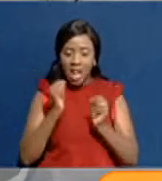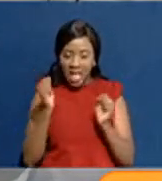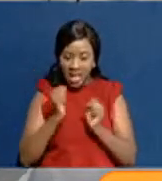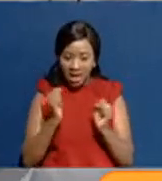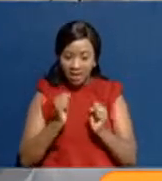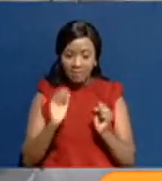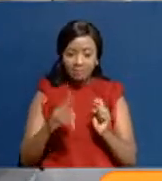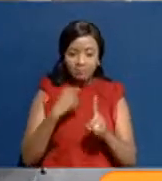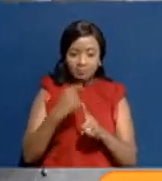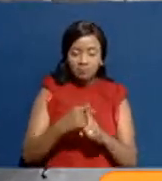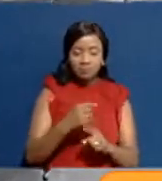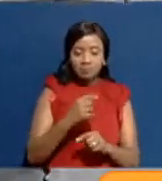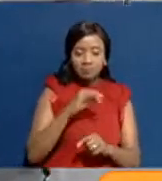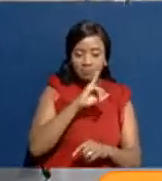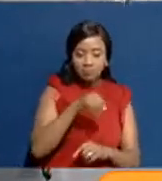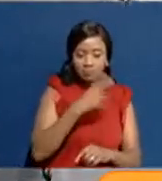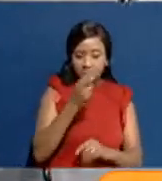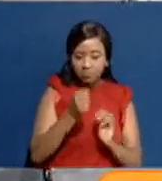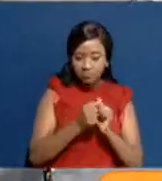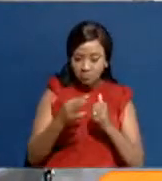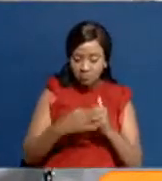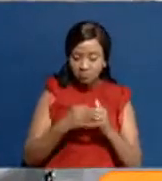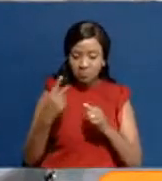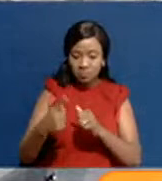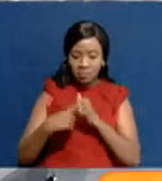June 2021, Kenya got